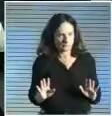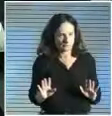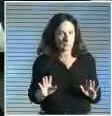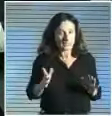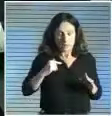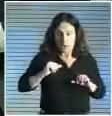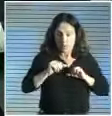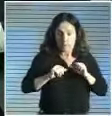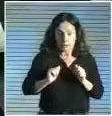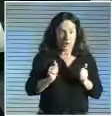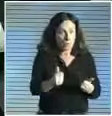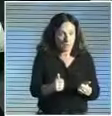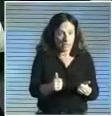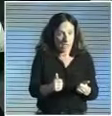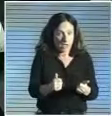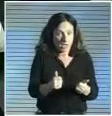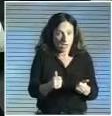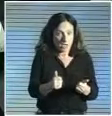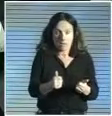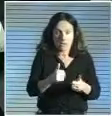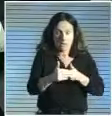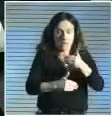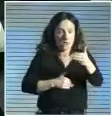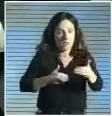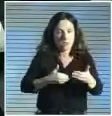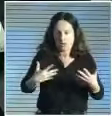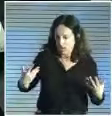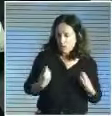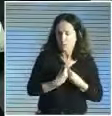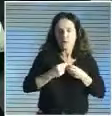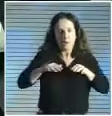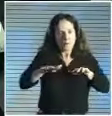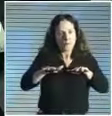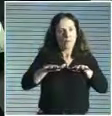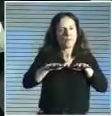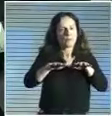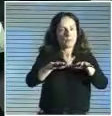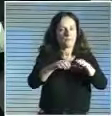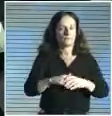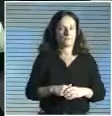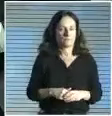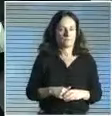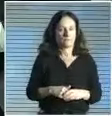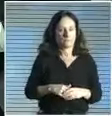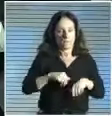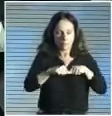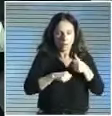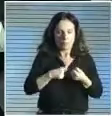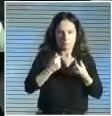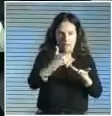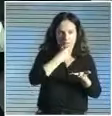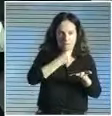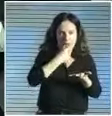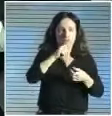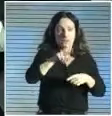resources and facilitation that in the public finance we can sometimes find with a